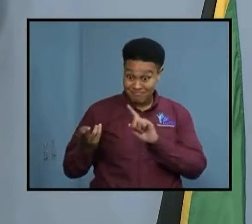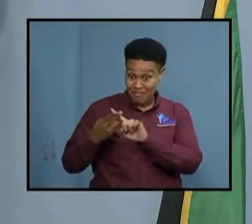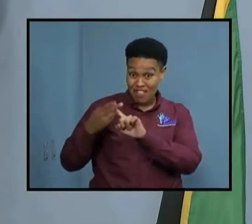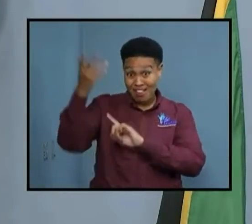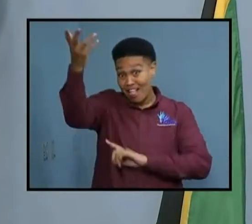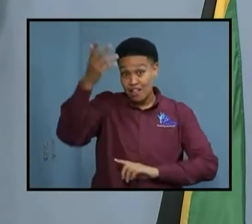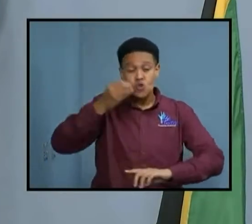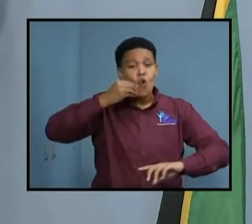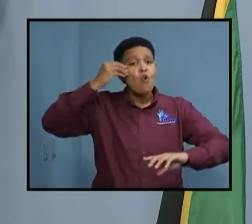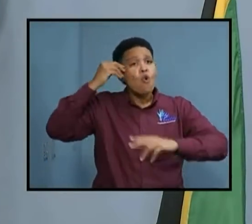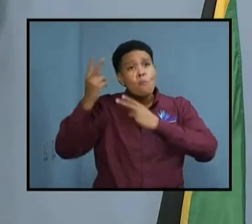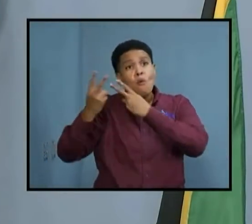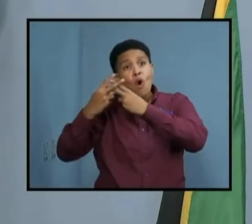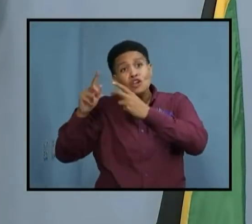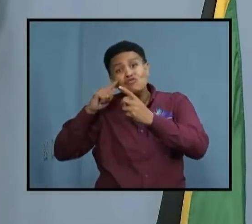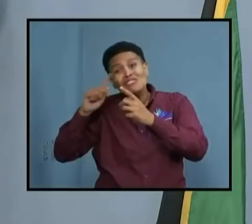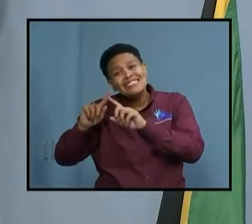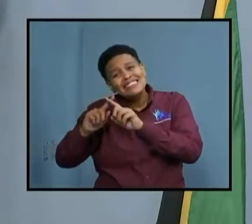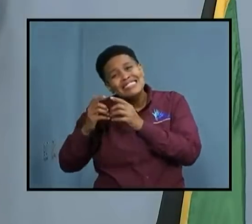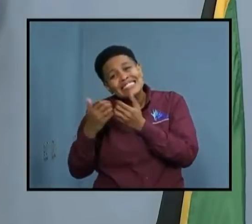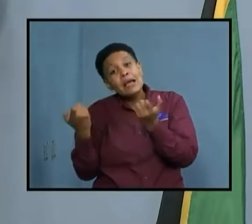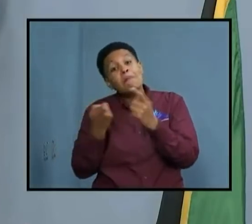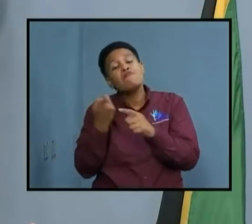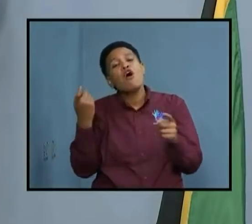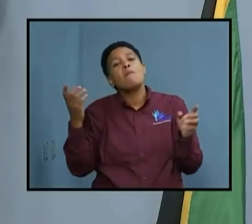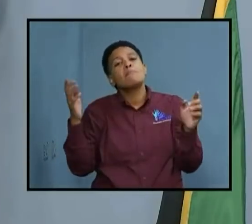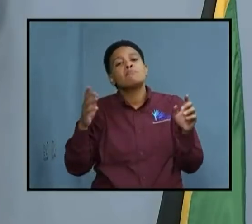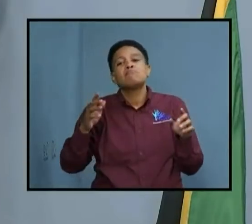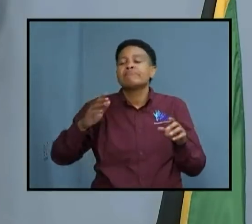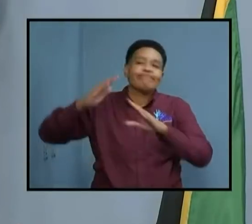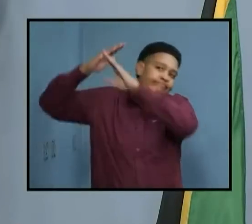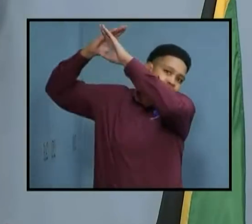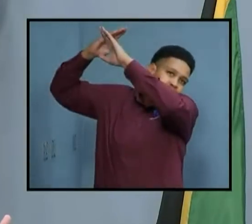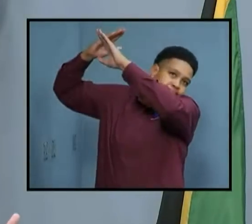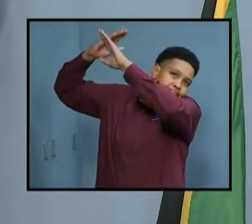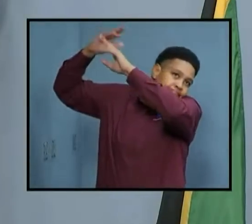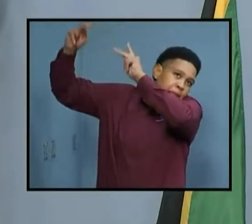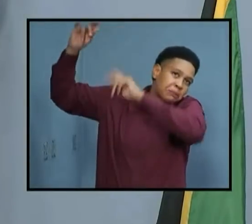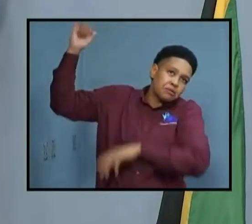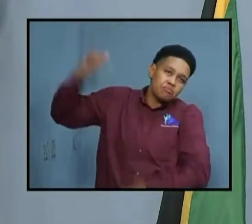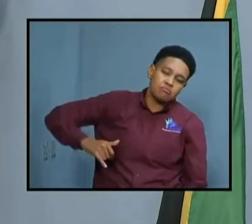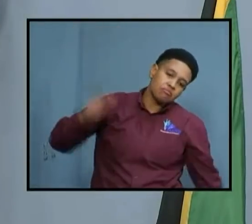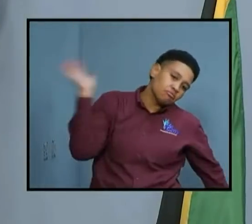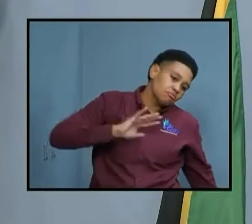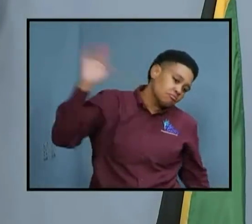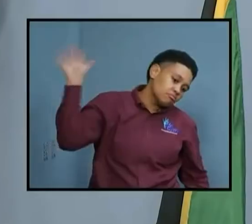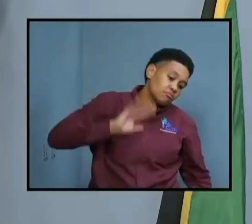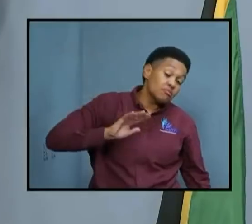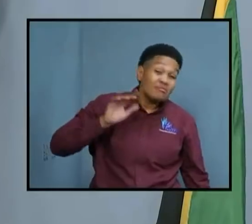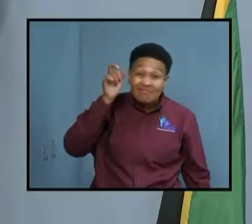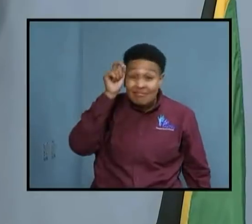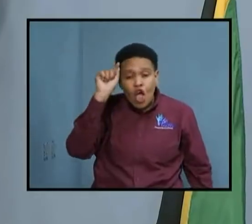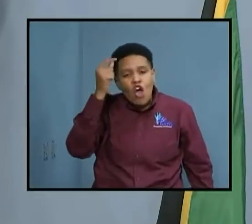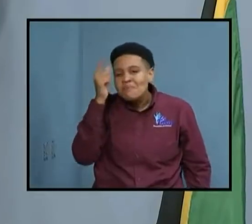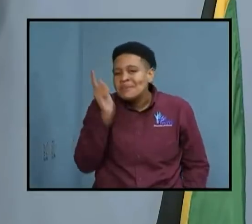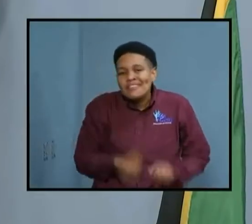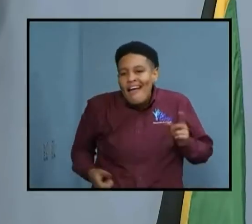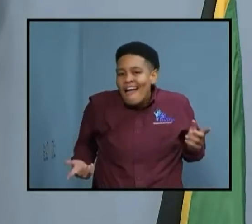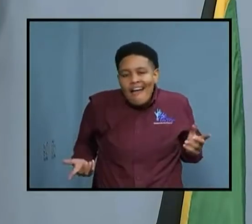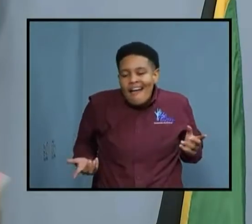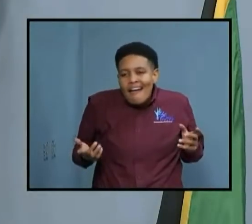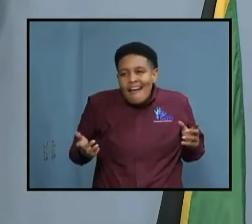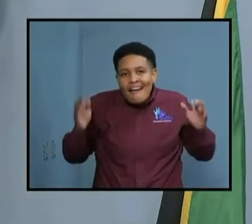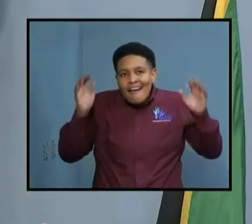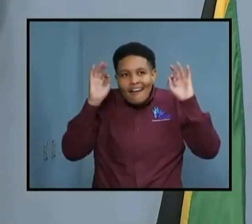speaking, separate and apart from literally shutting people out, which is not an option that the government is exercising because we